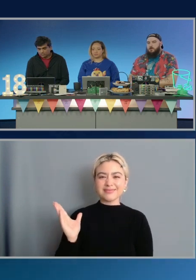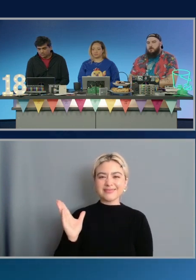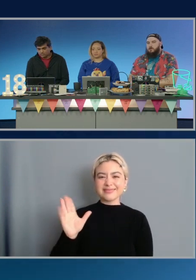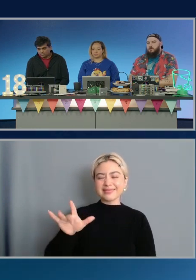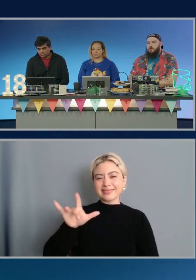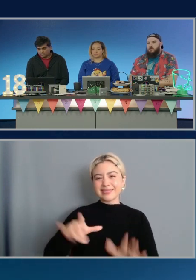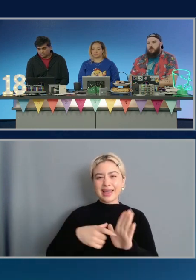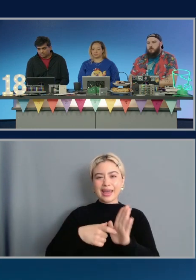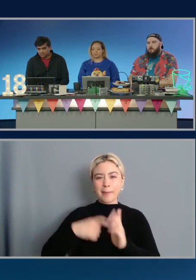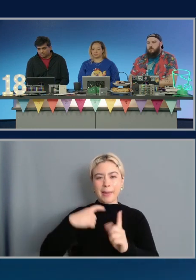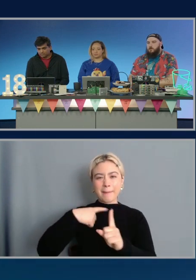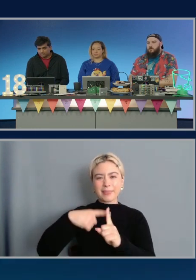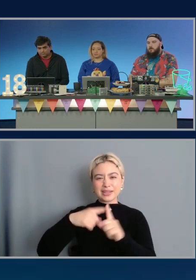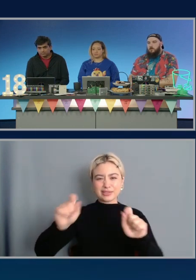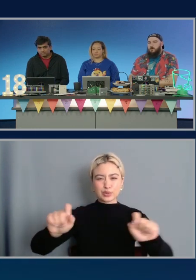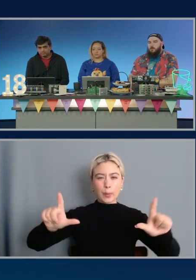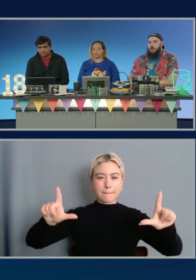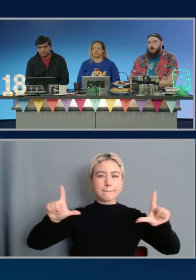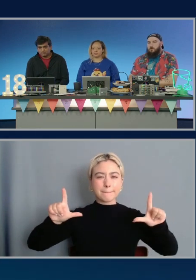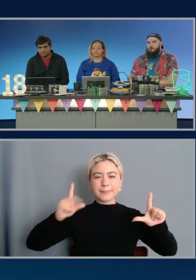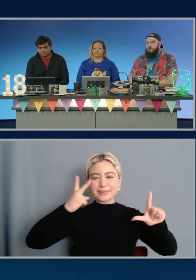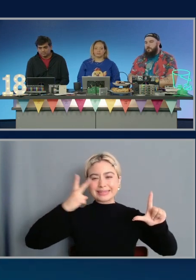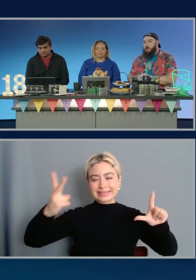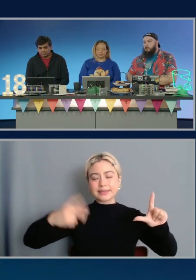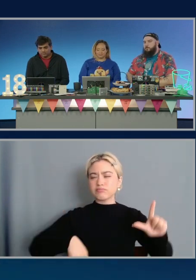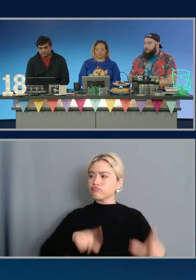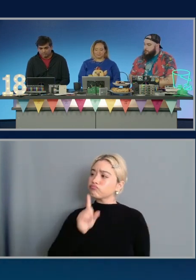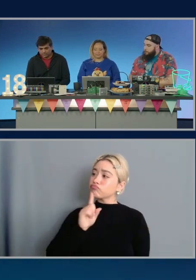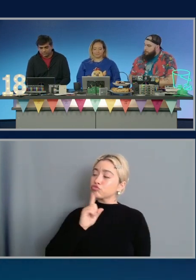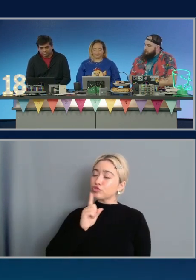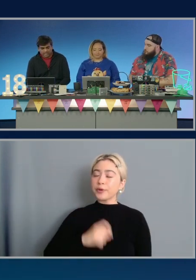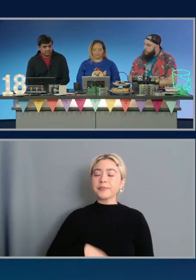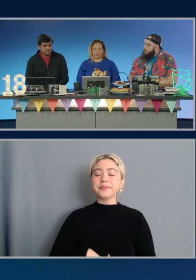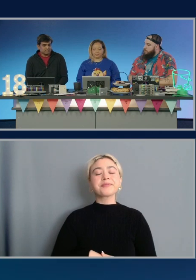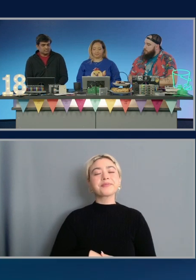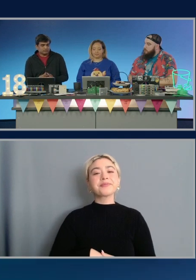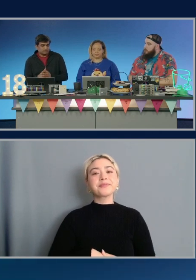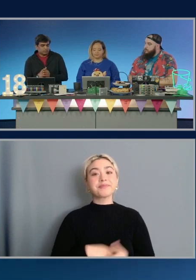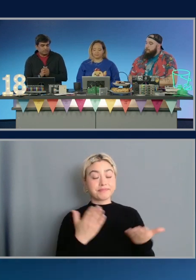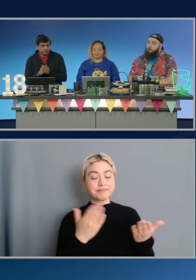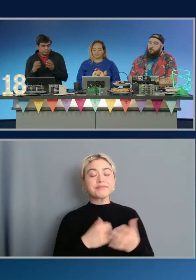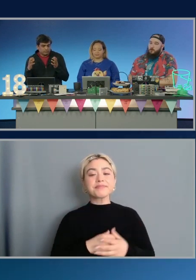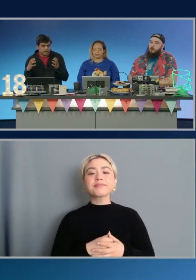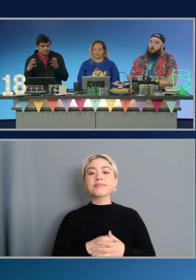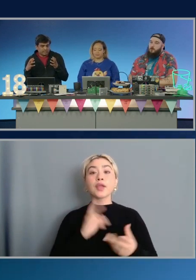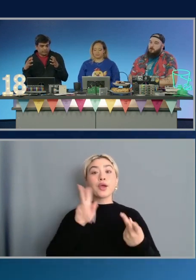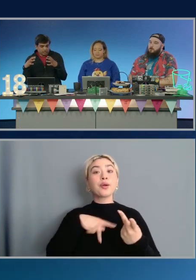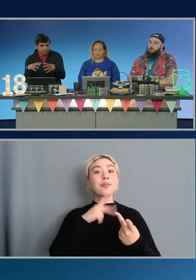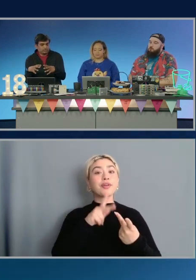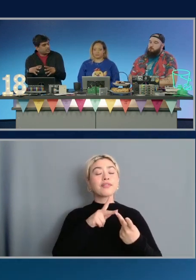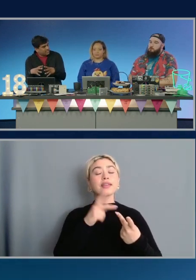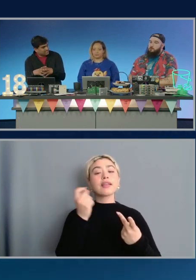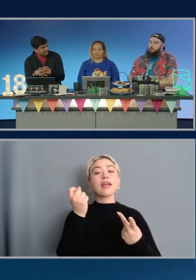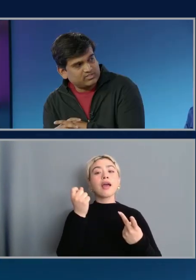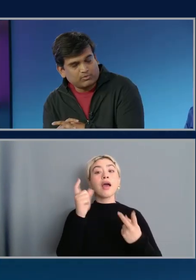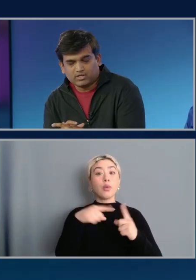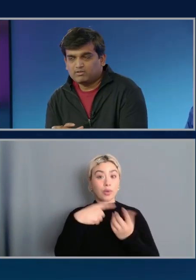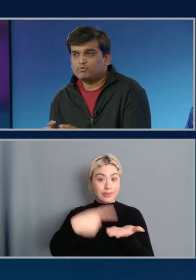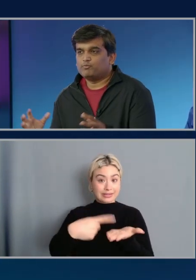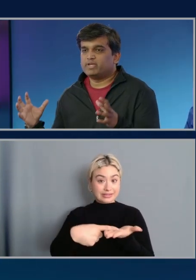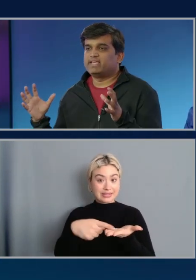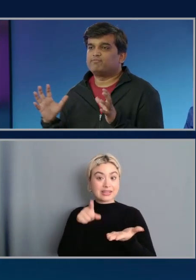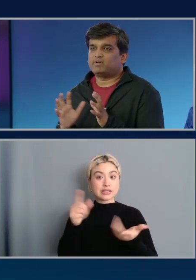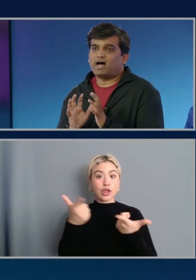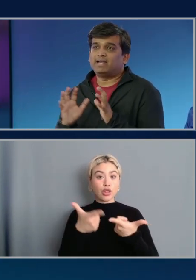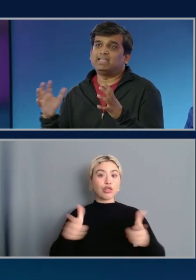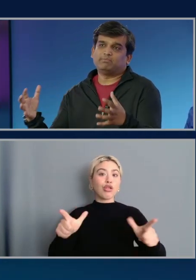it easily. Sure. Or that. Yeah, there you go. Beautiful. Thank you. Okay, perfect. Yeah. So when we talk about large language model,